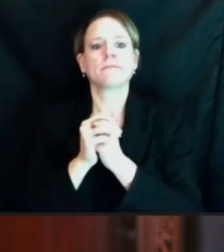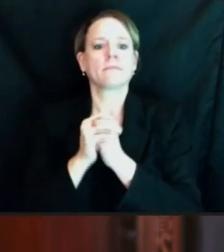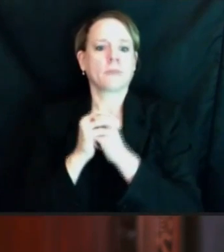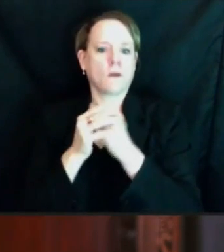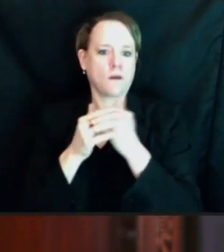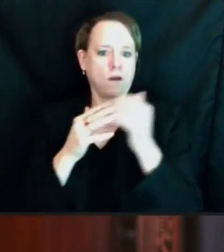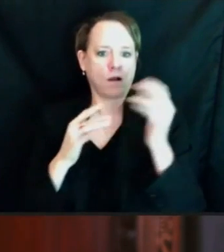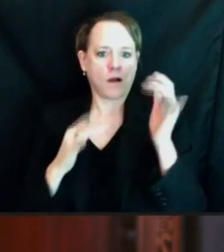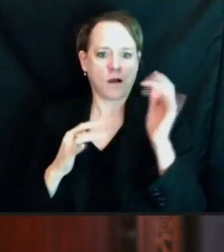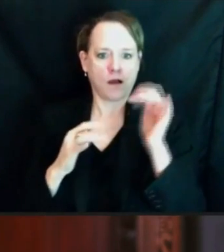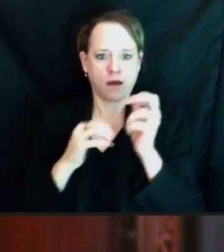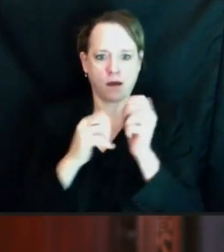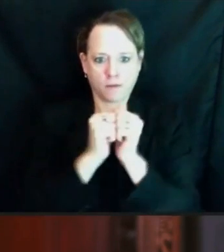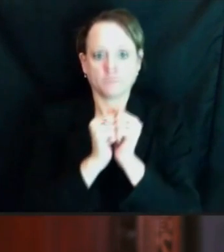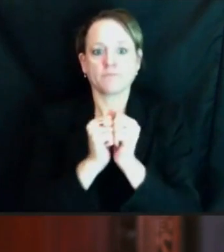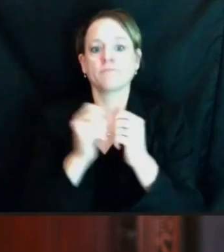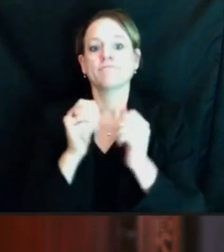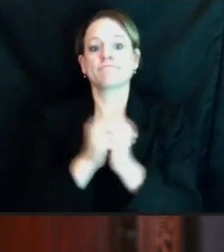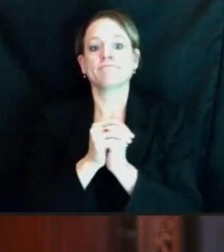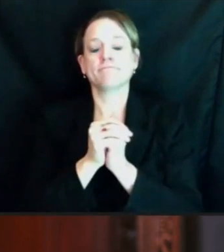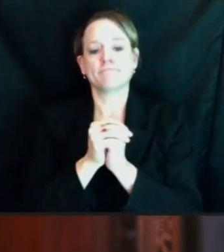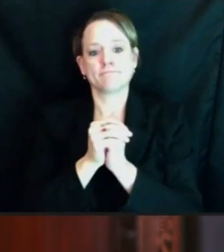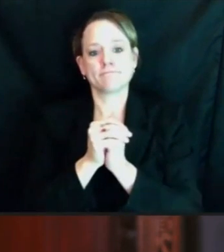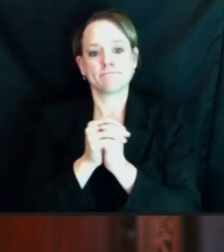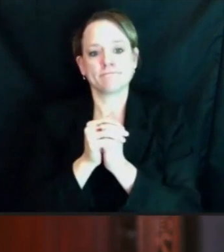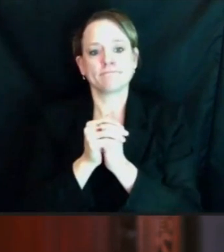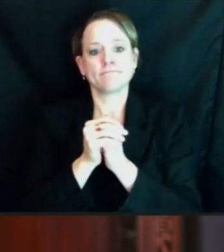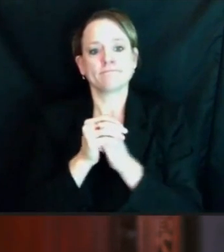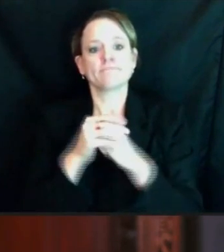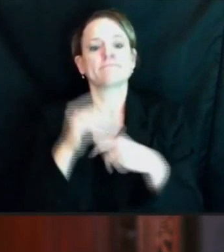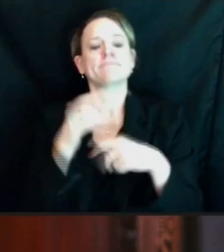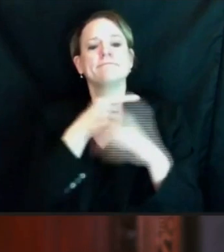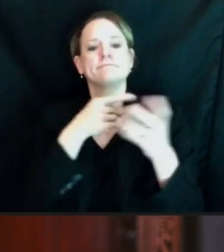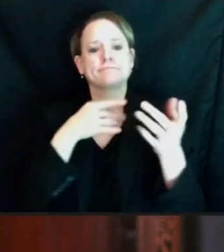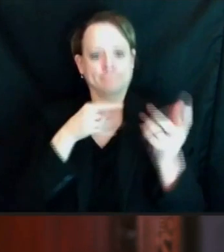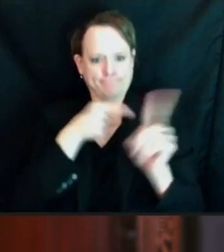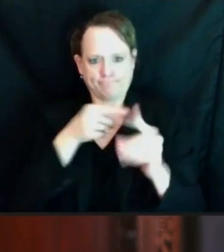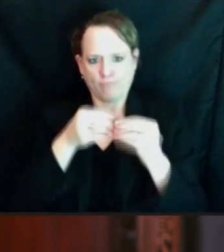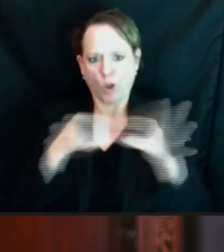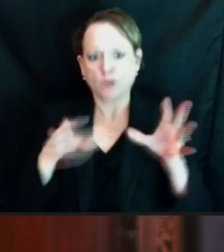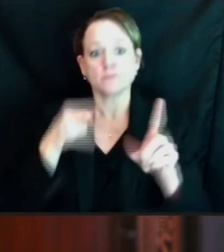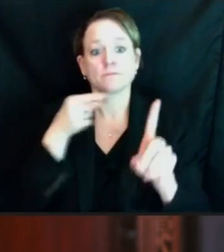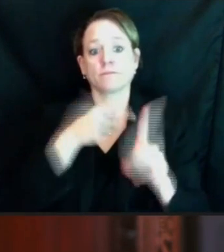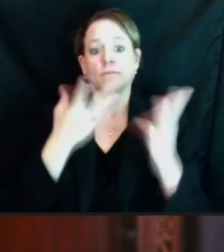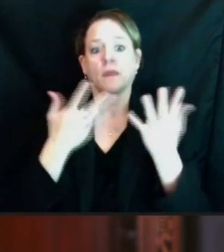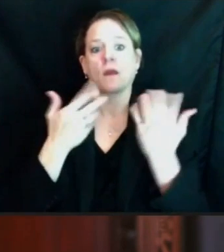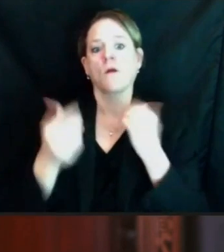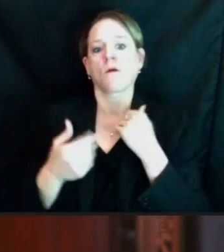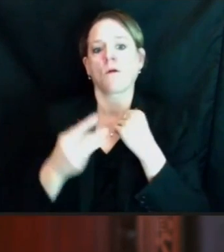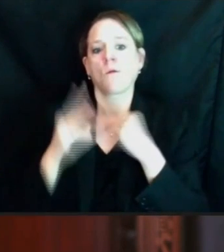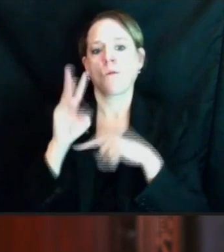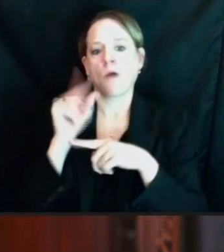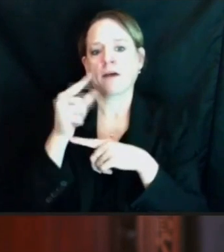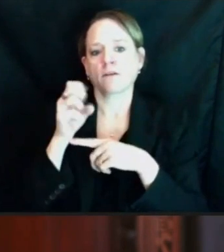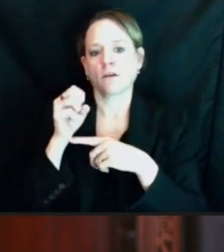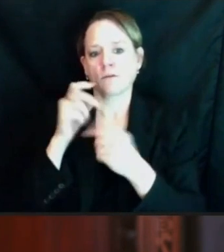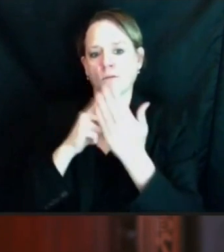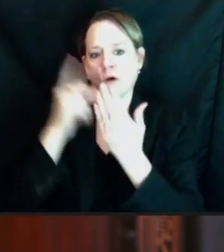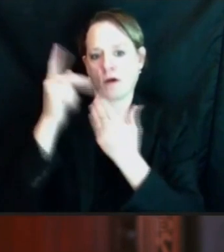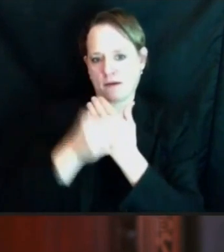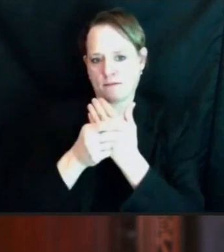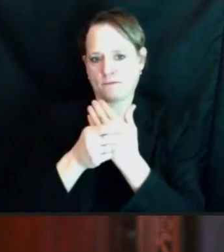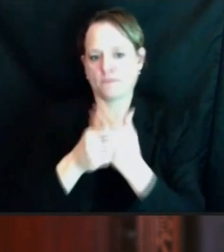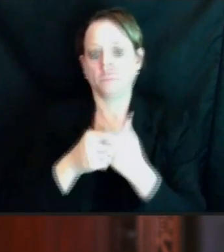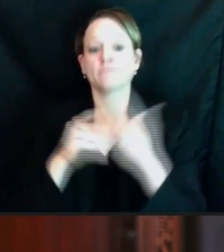is a FEMA program that provides an additional $300 per week to eligible folks who certify that they were unemployed